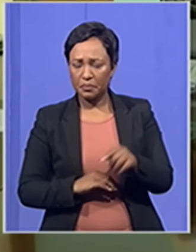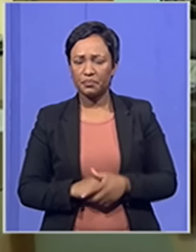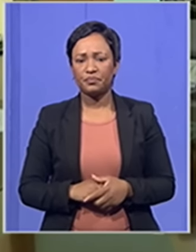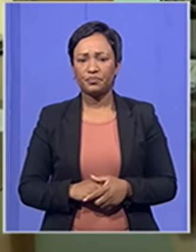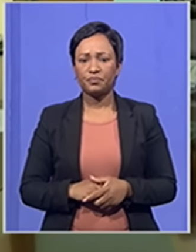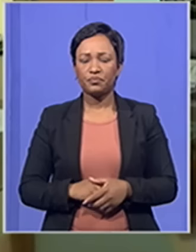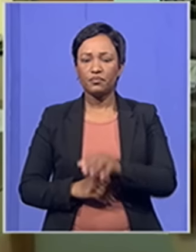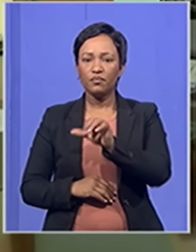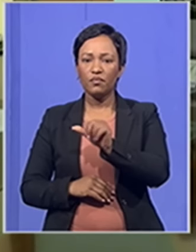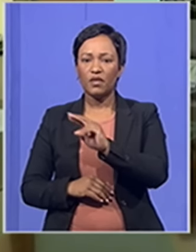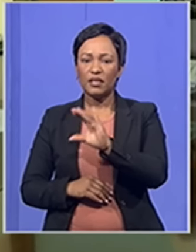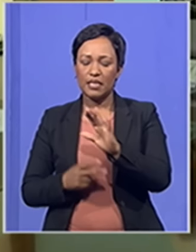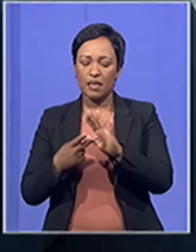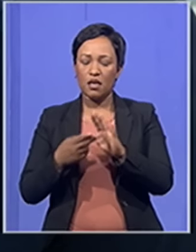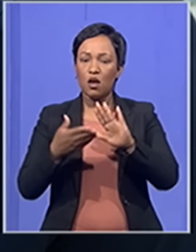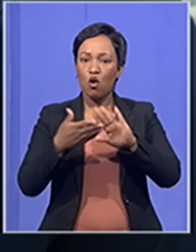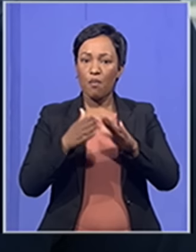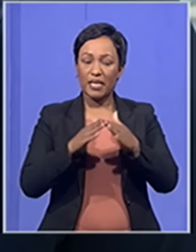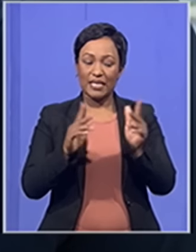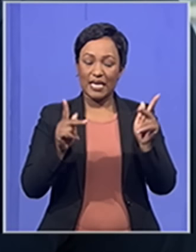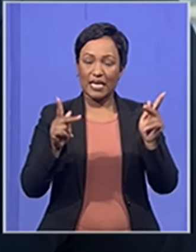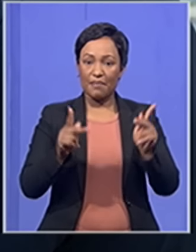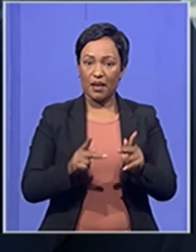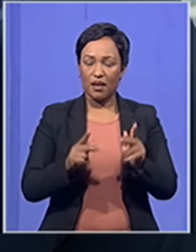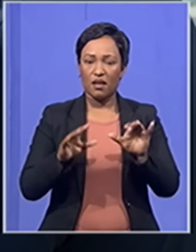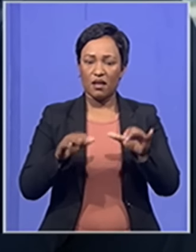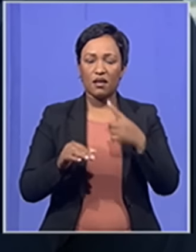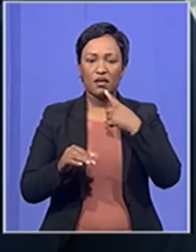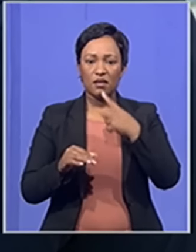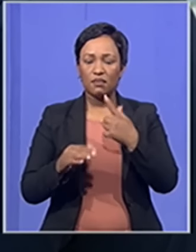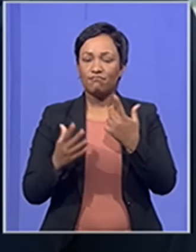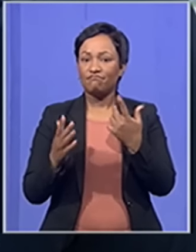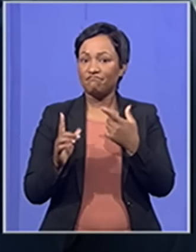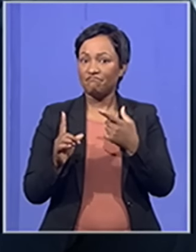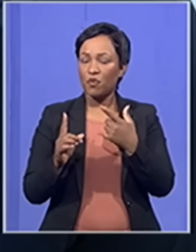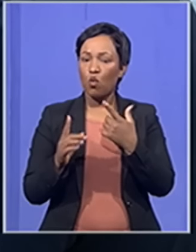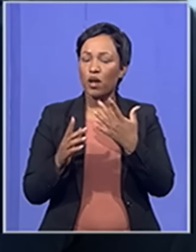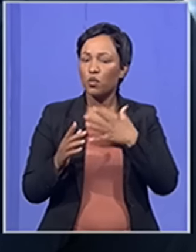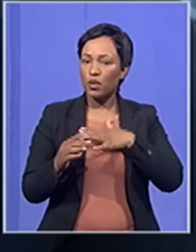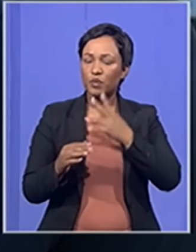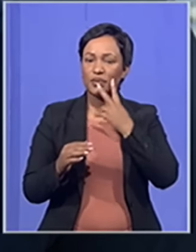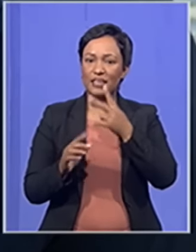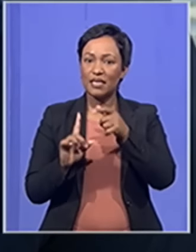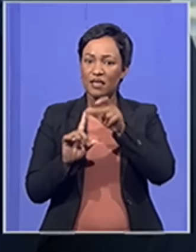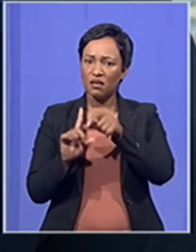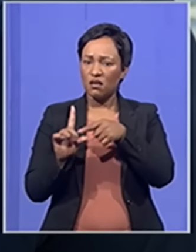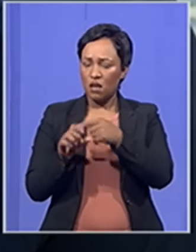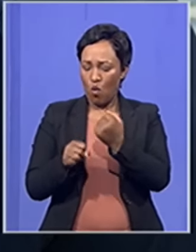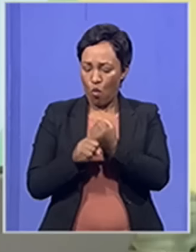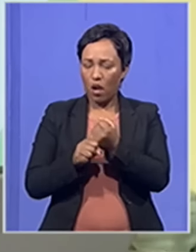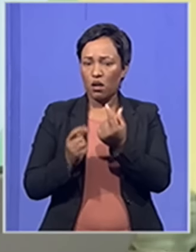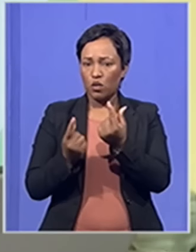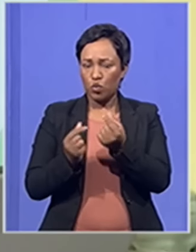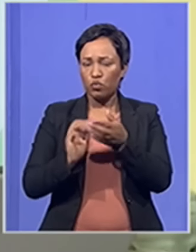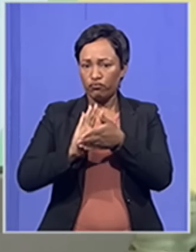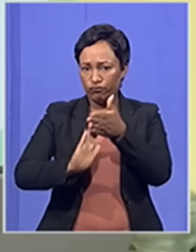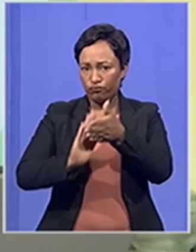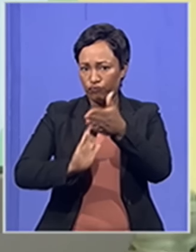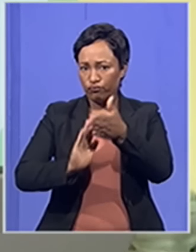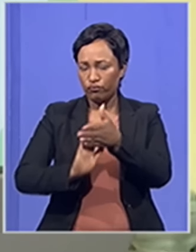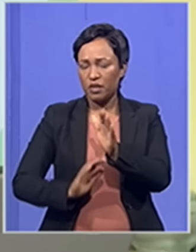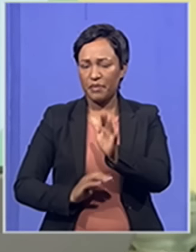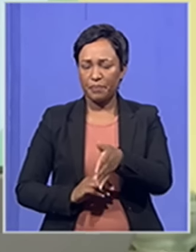le mogatlo wa baahi Kimberley ba hlalosa tabatabelo tsa bona e le ho bona motsamaisi a phetha mosebetsi wa hae. What is important